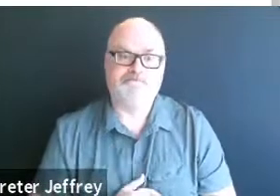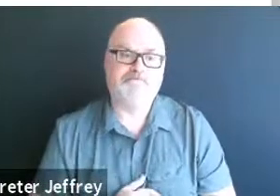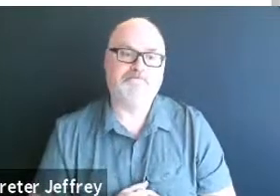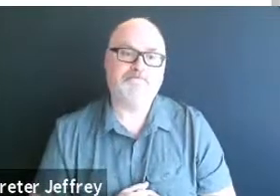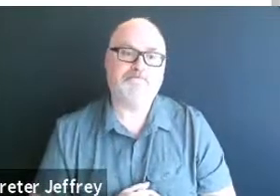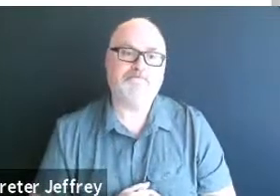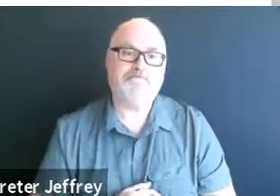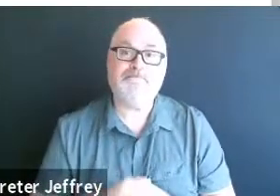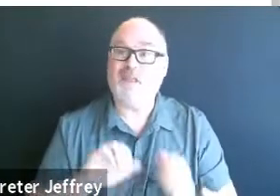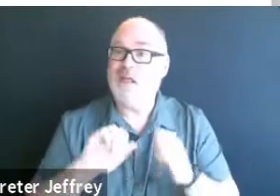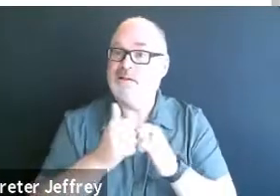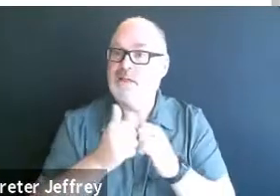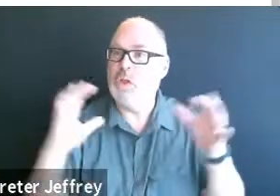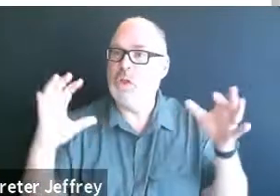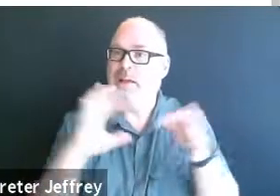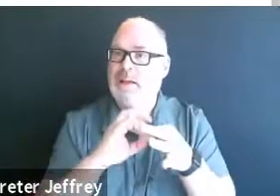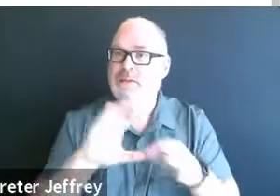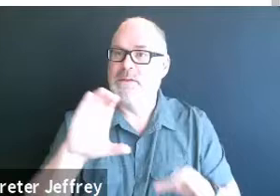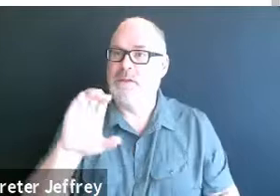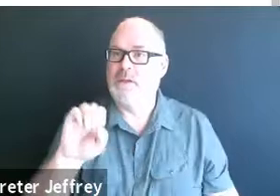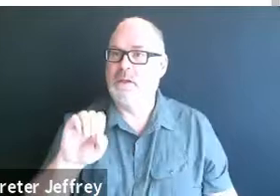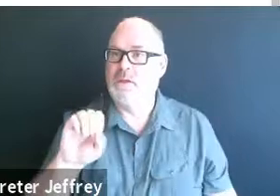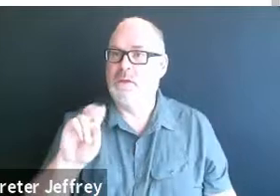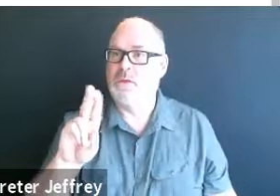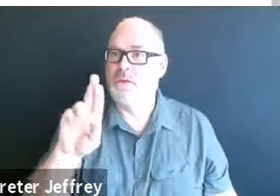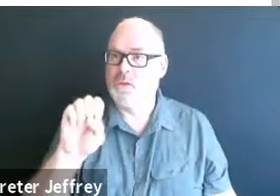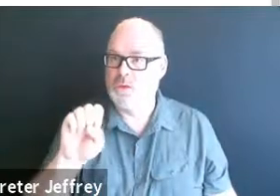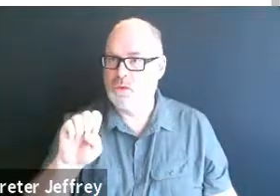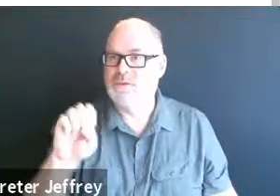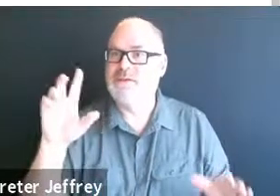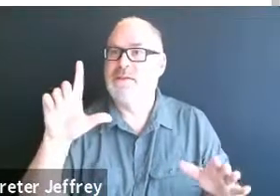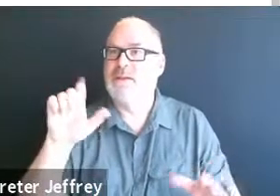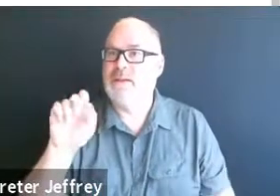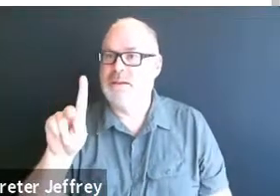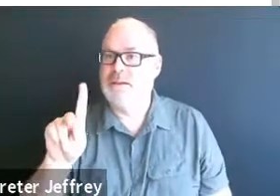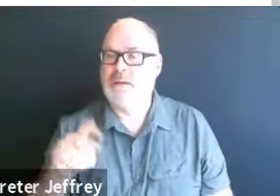And that is how you do course pages.